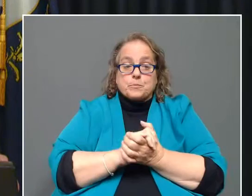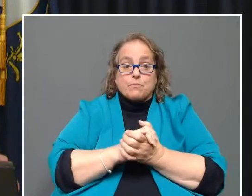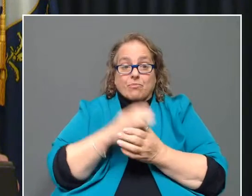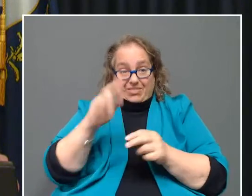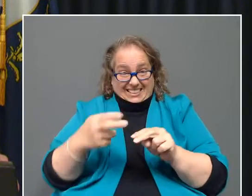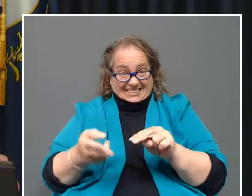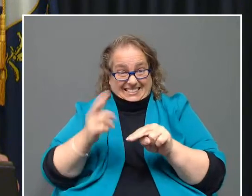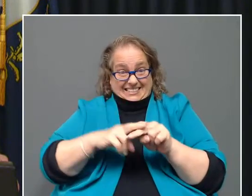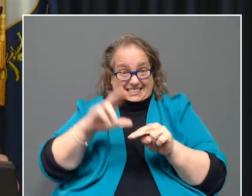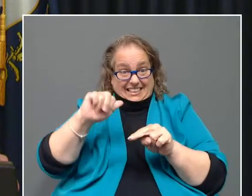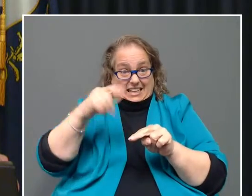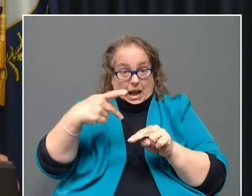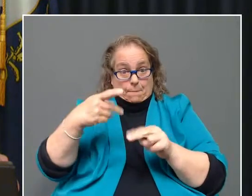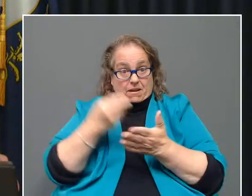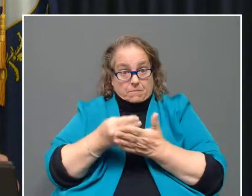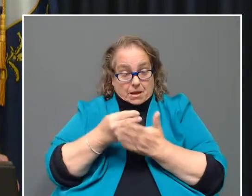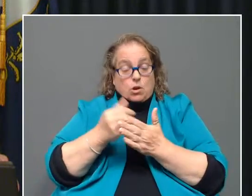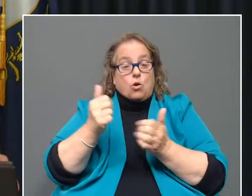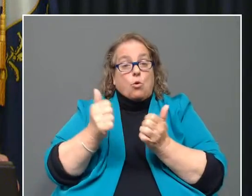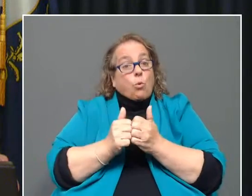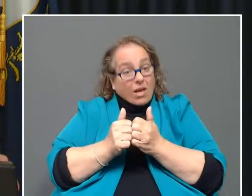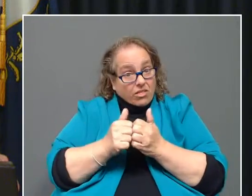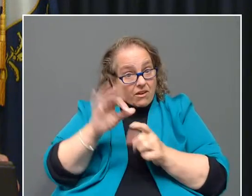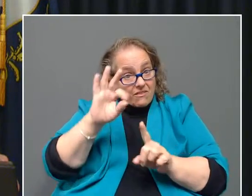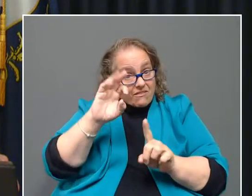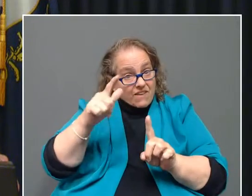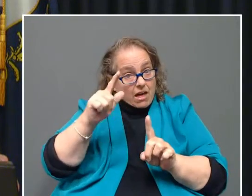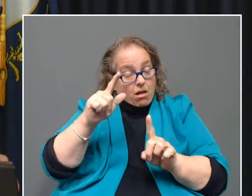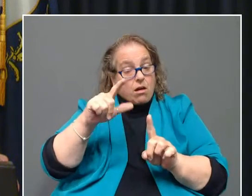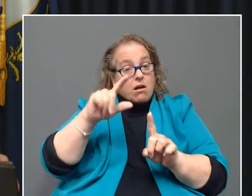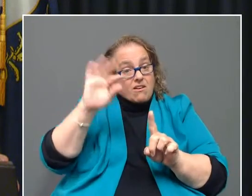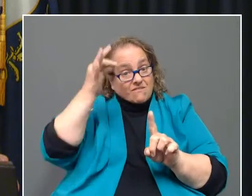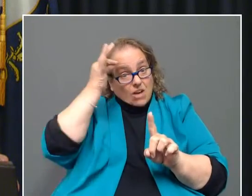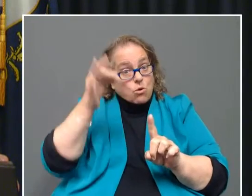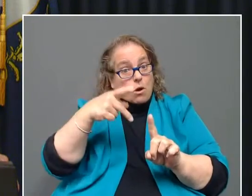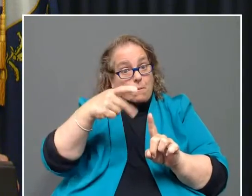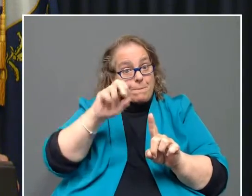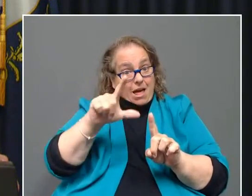with federal Pell Grants, which are also increased for 2020 to